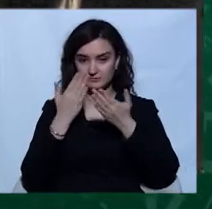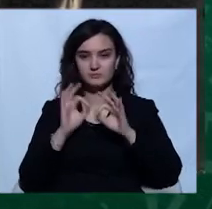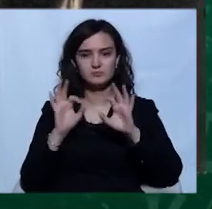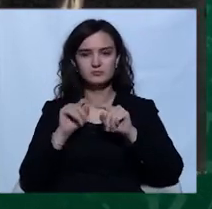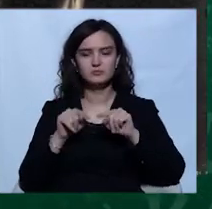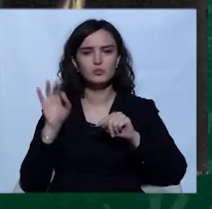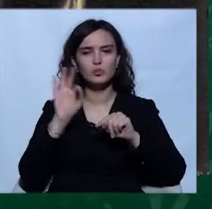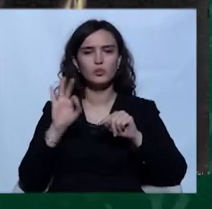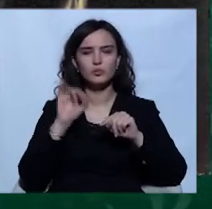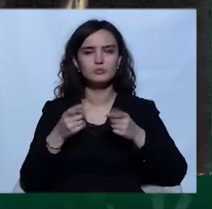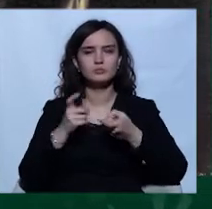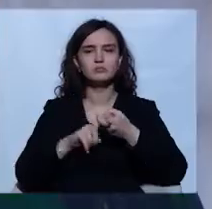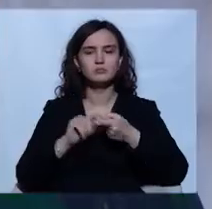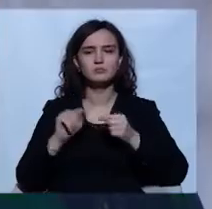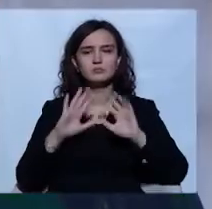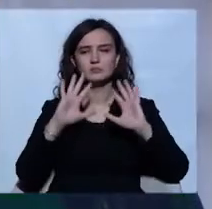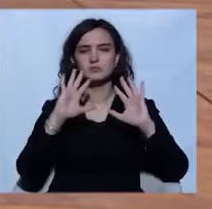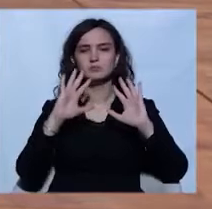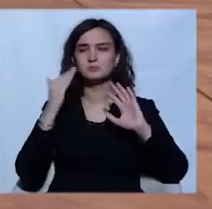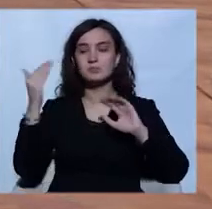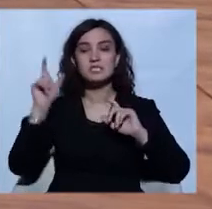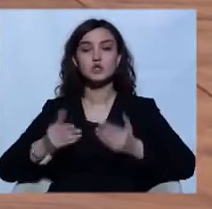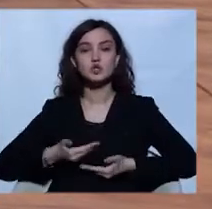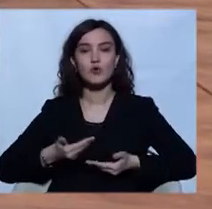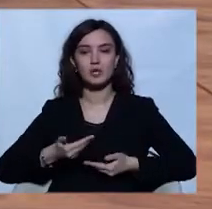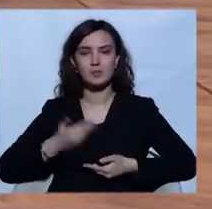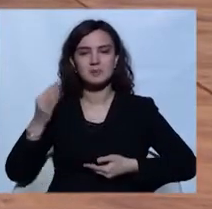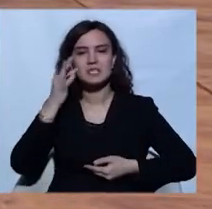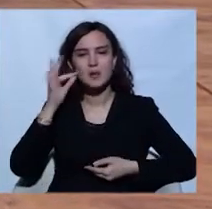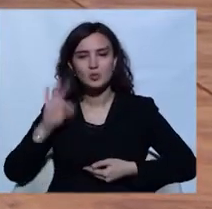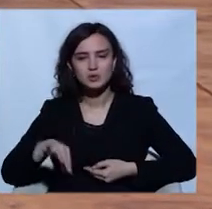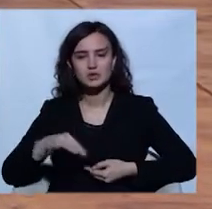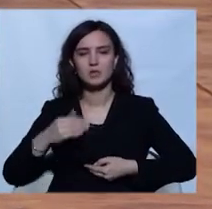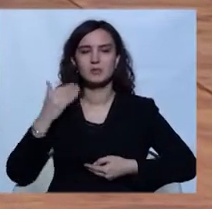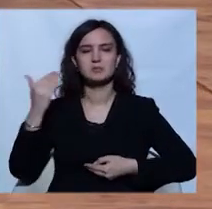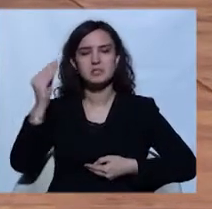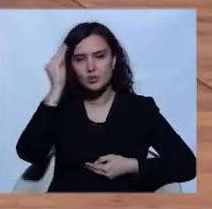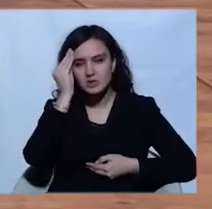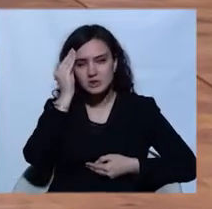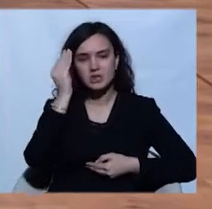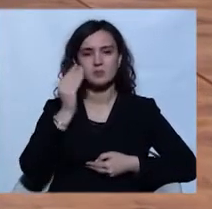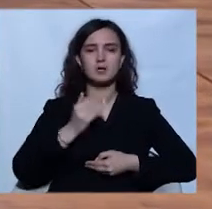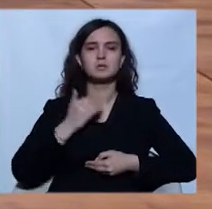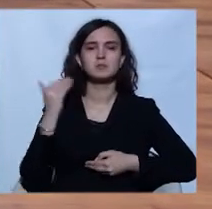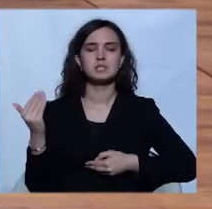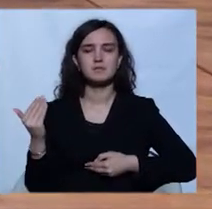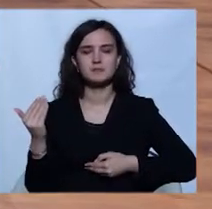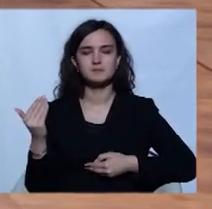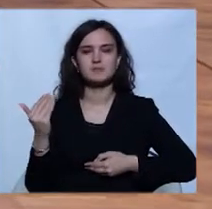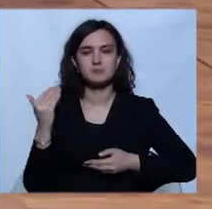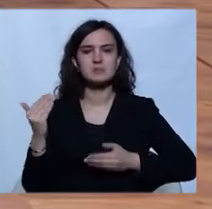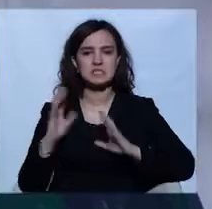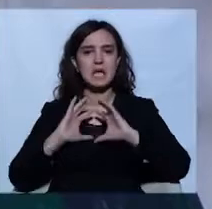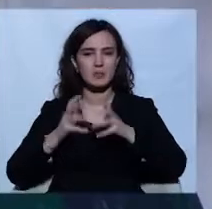often based on events in the author's life, his experiences, his opinions, his